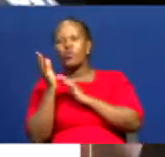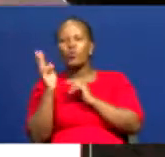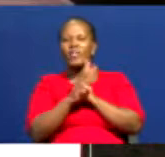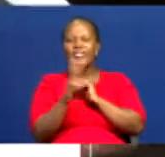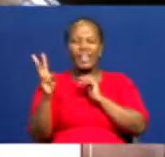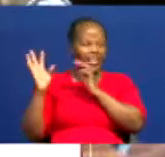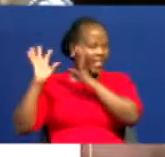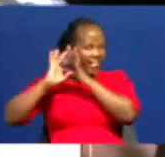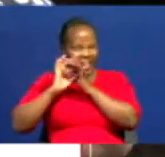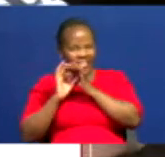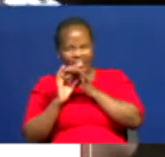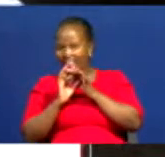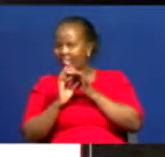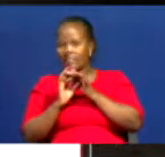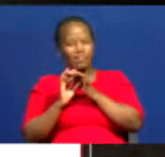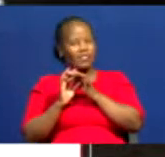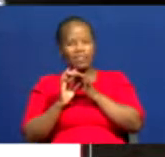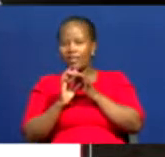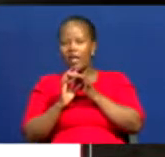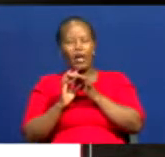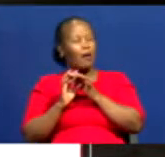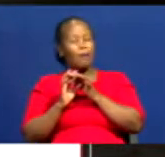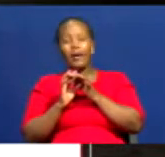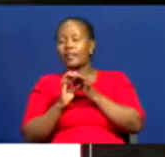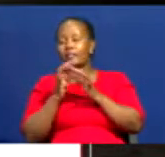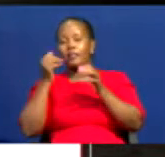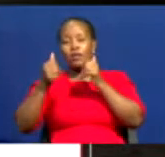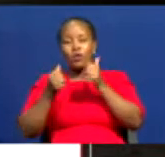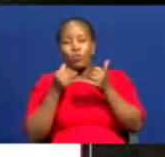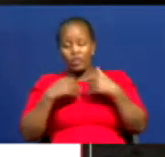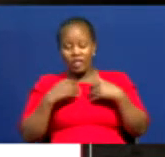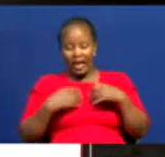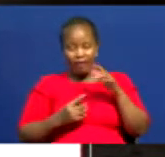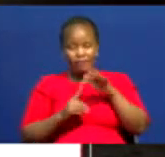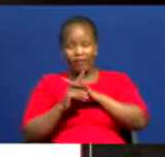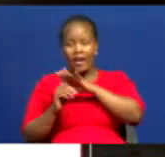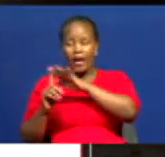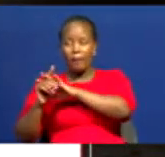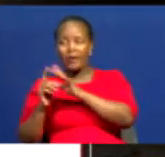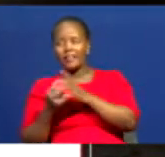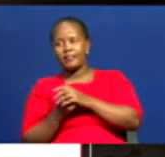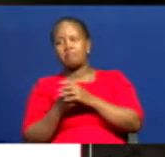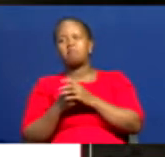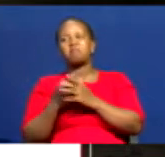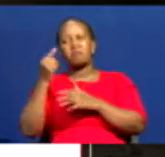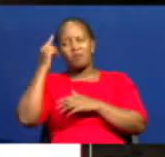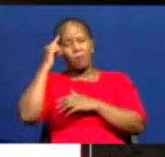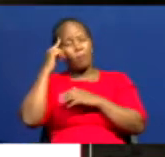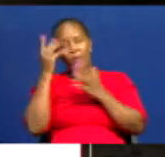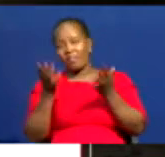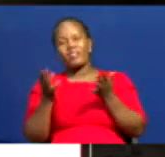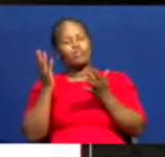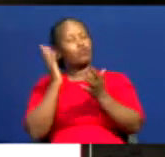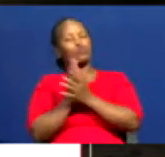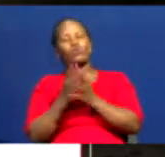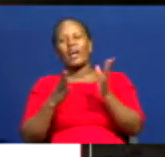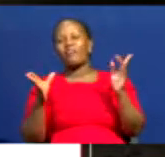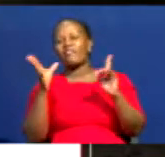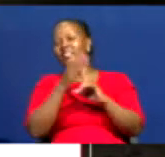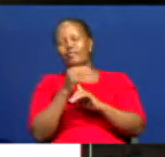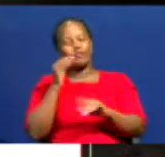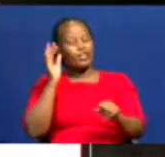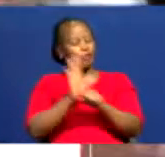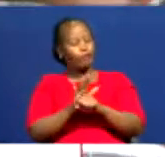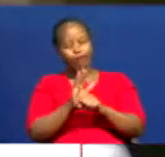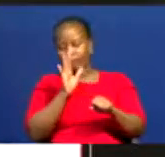westernization, by the other cultures, new cultures that have really emerged. I think, in short, we've achieved a lot. Yeah. All